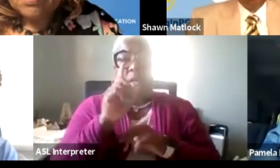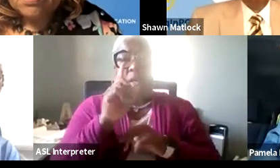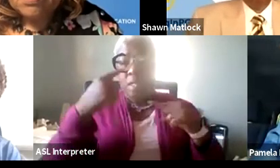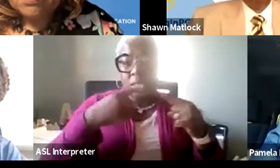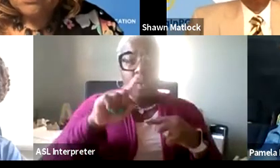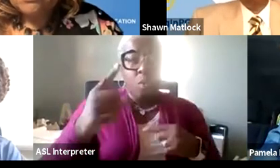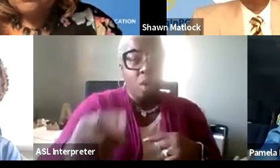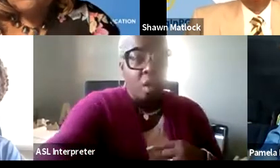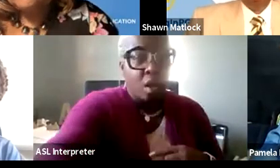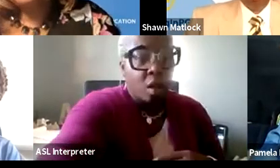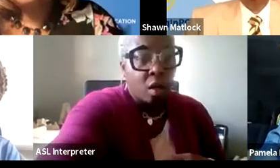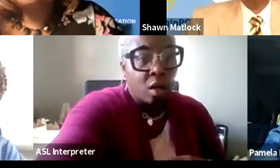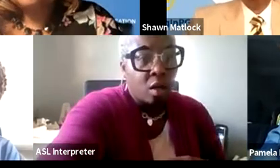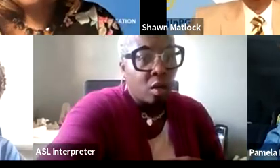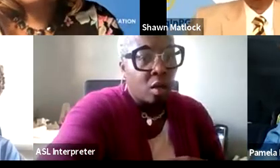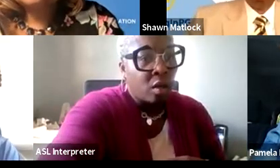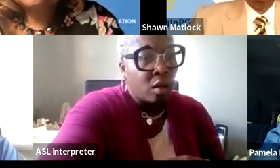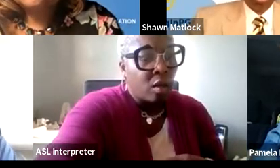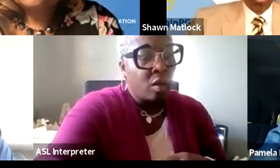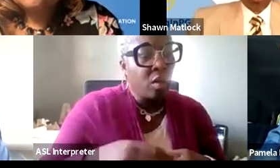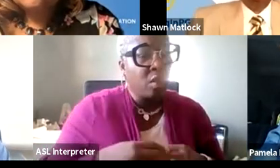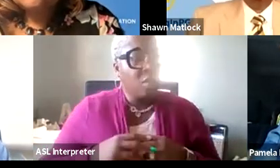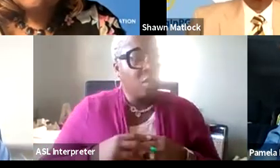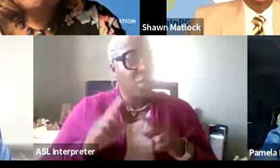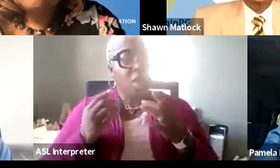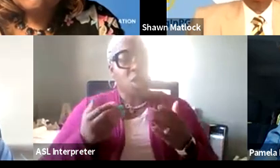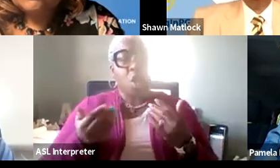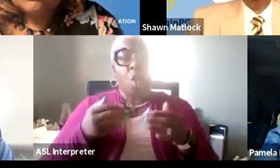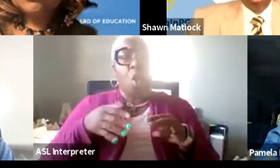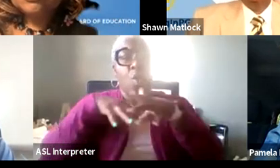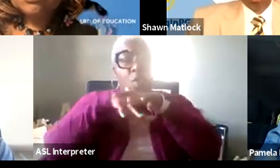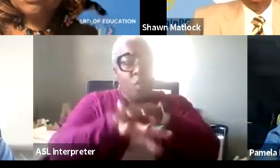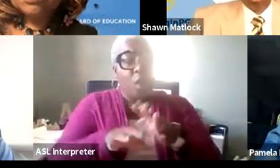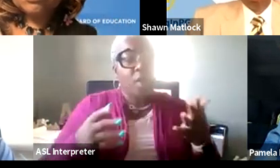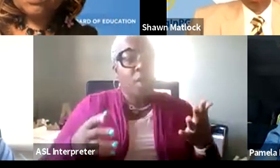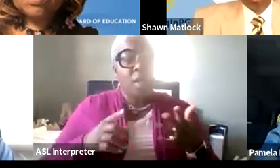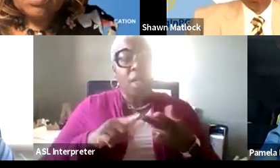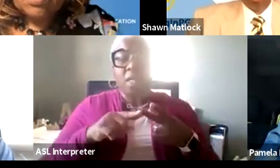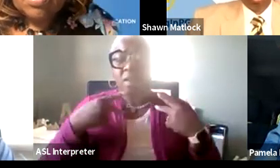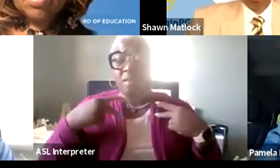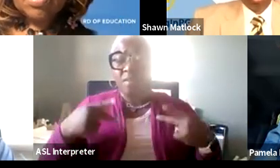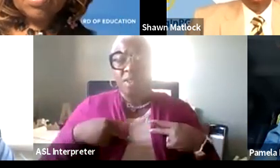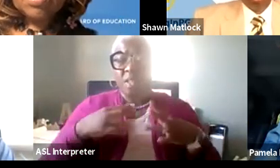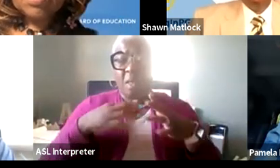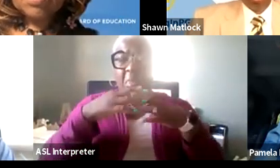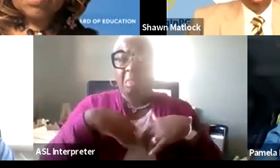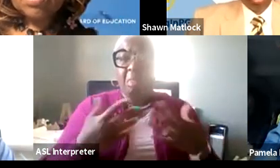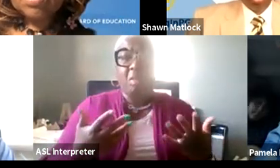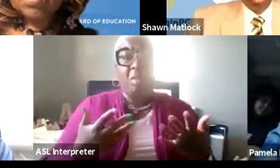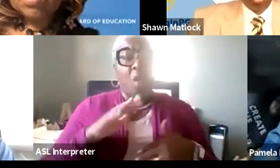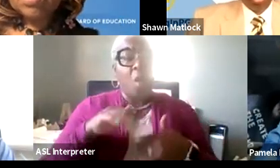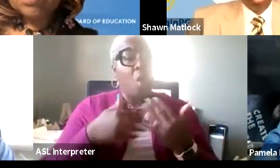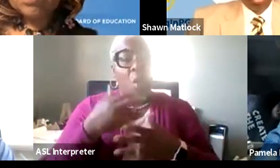then, and it is still a cycle. It is overcrowded. It is physically run down. All